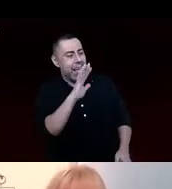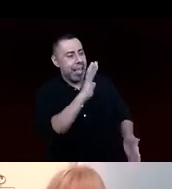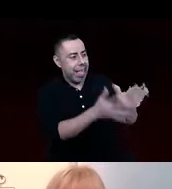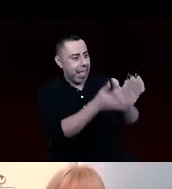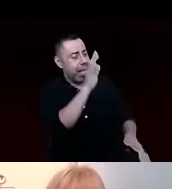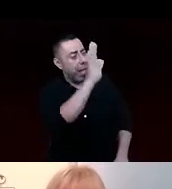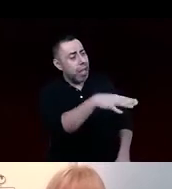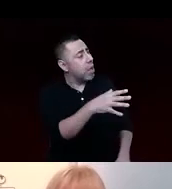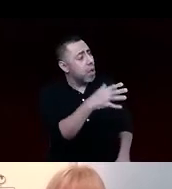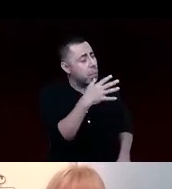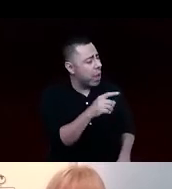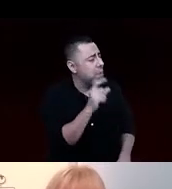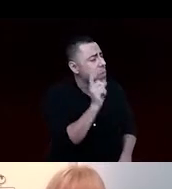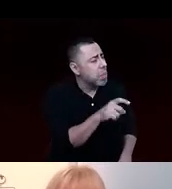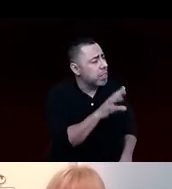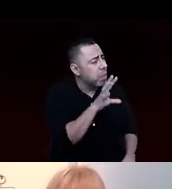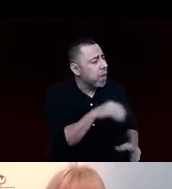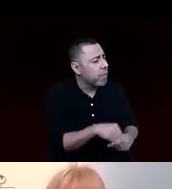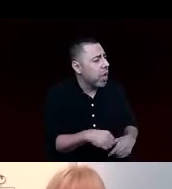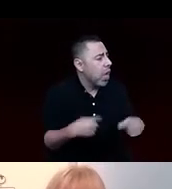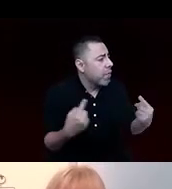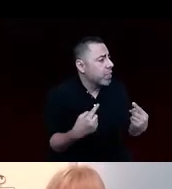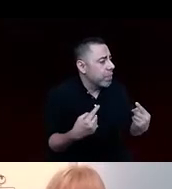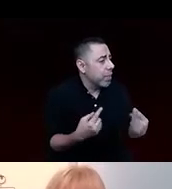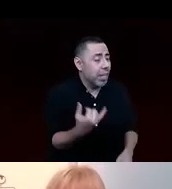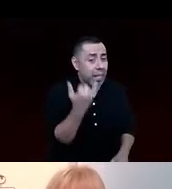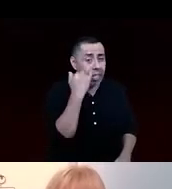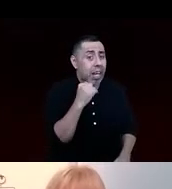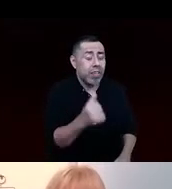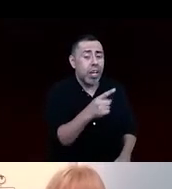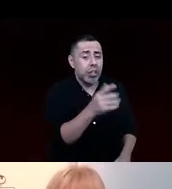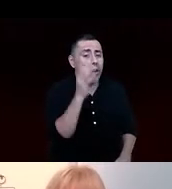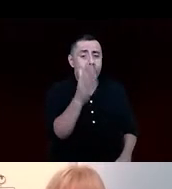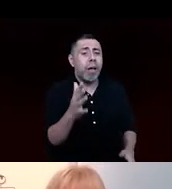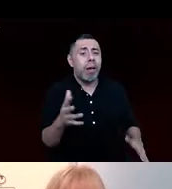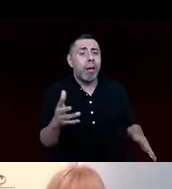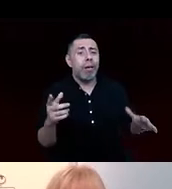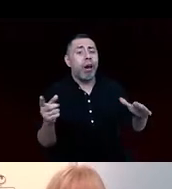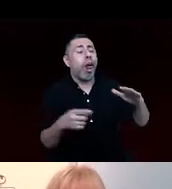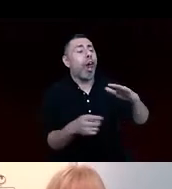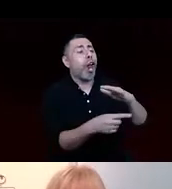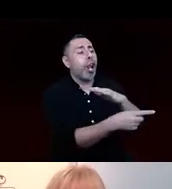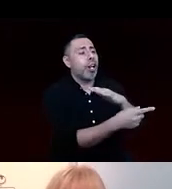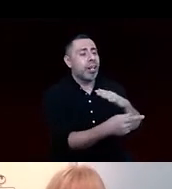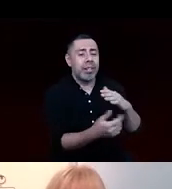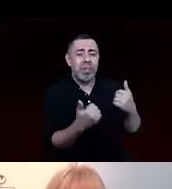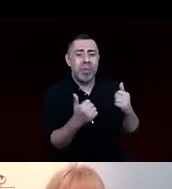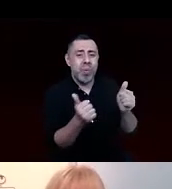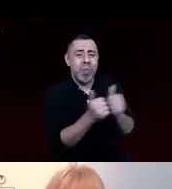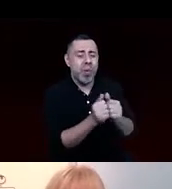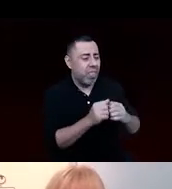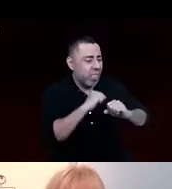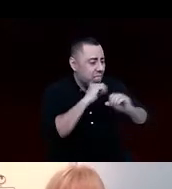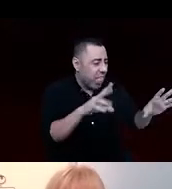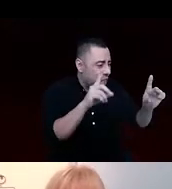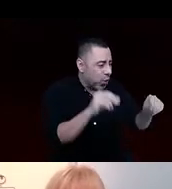in something. You're going to be a recluse. You're going to not have anything to do. What